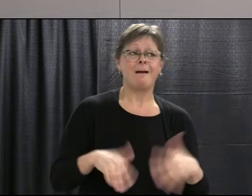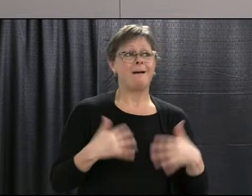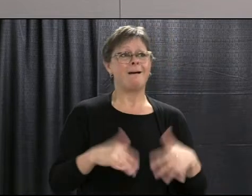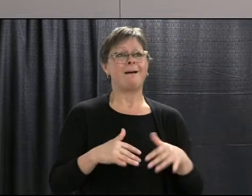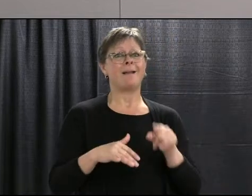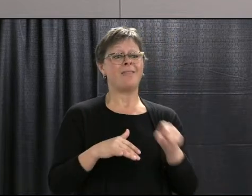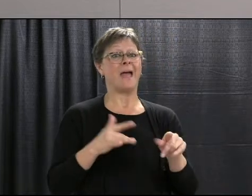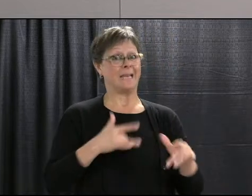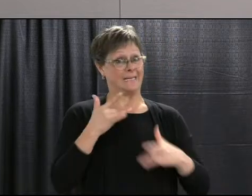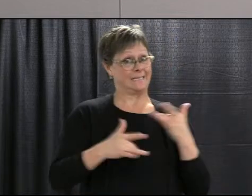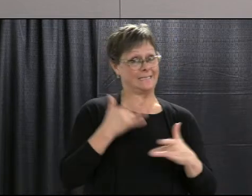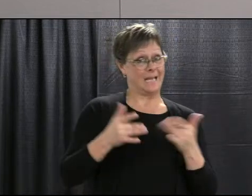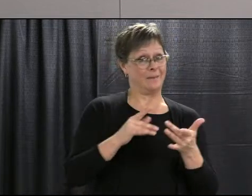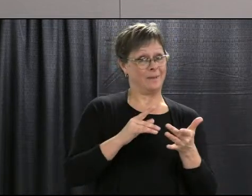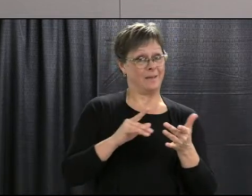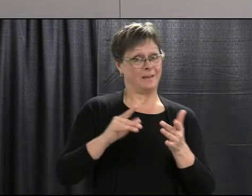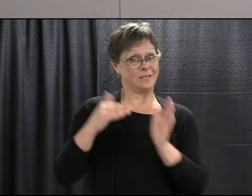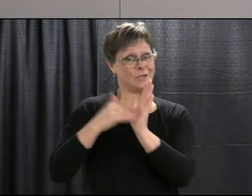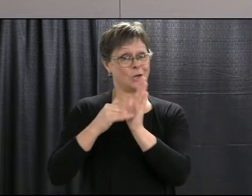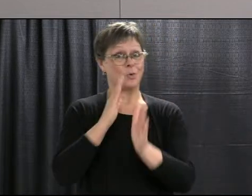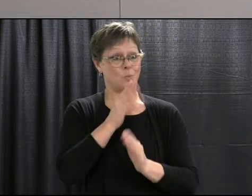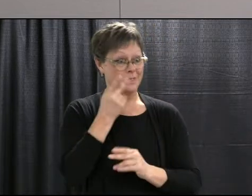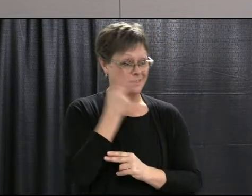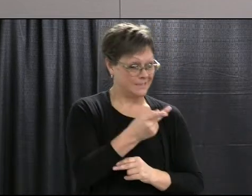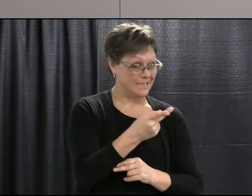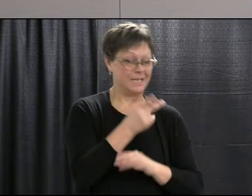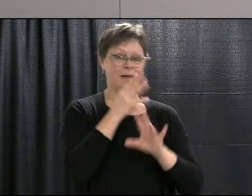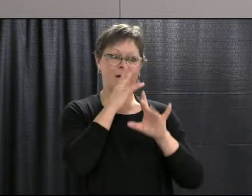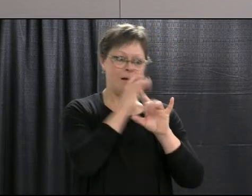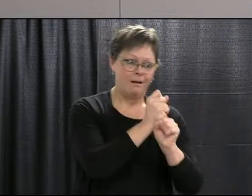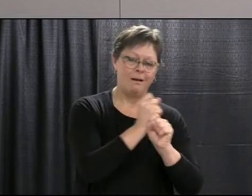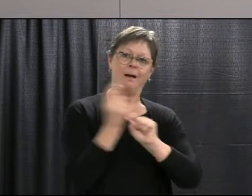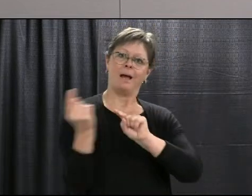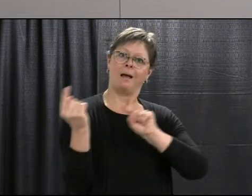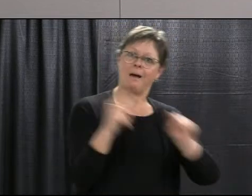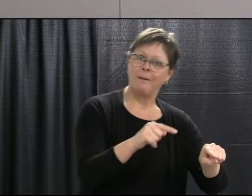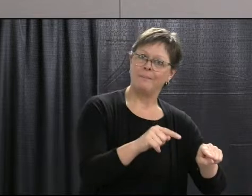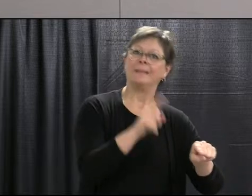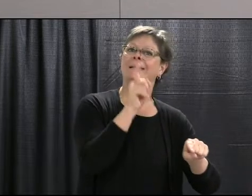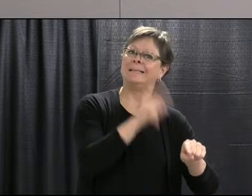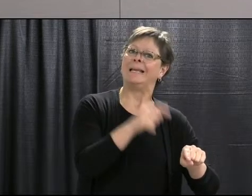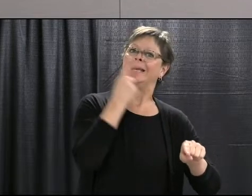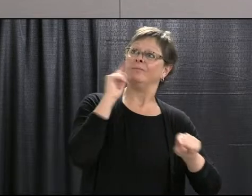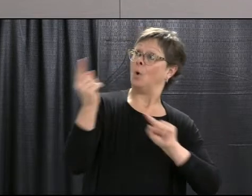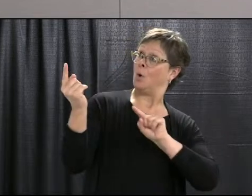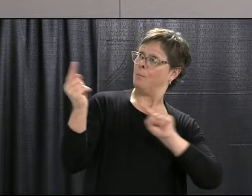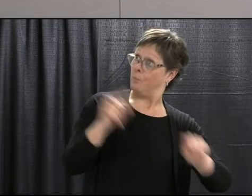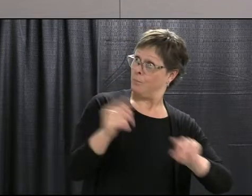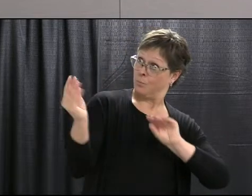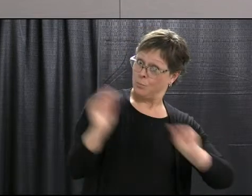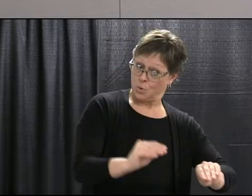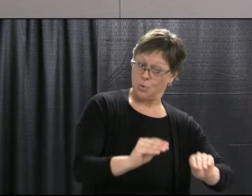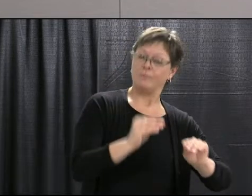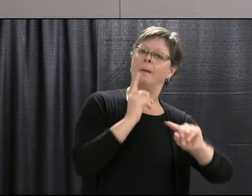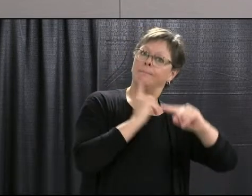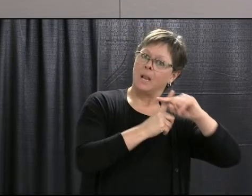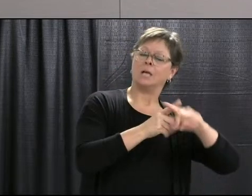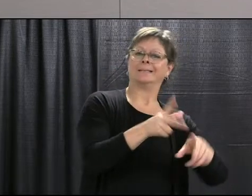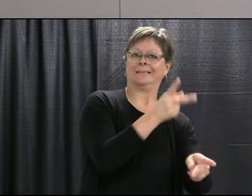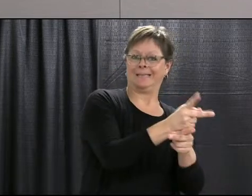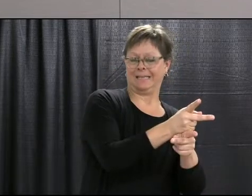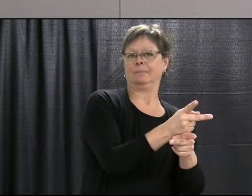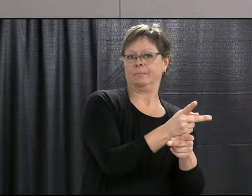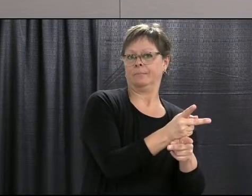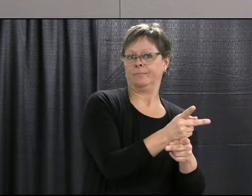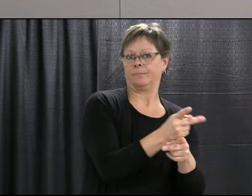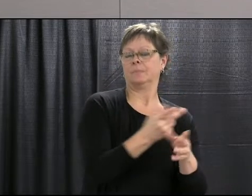for recruitment and retention as well. So our teams are energetic. They are really excited to see this step, and we